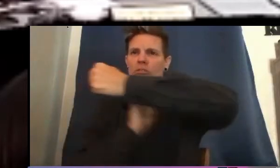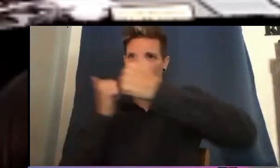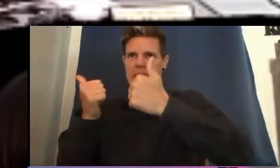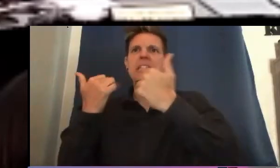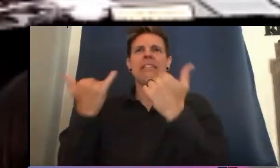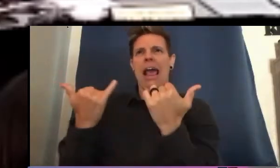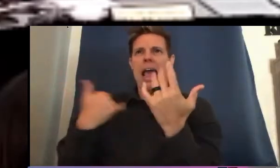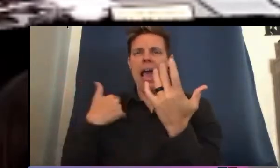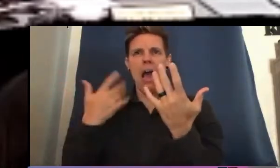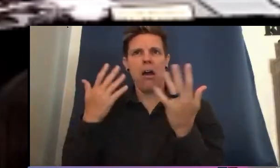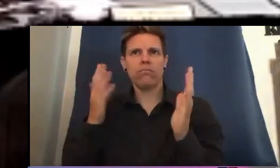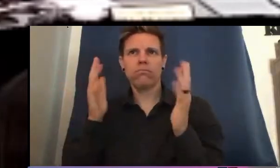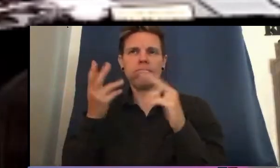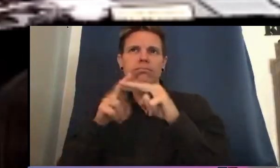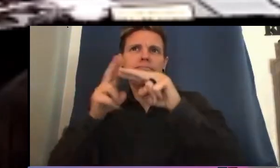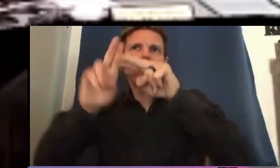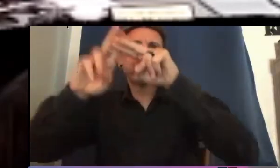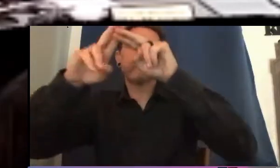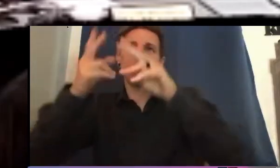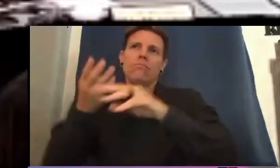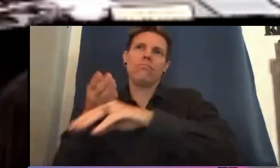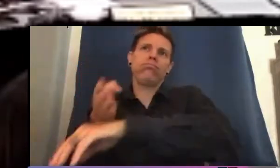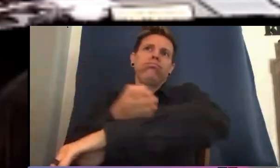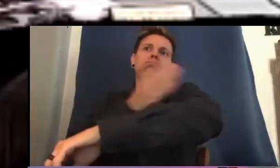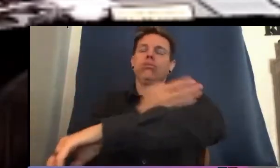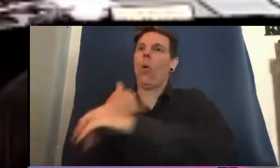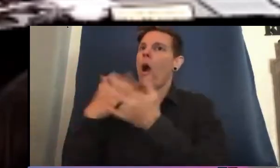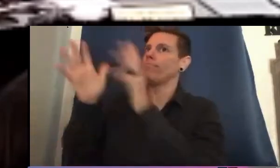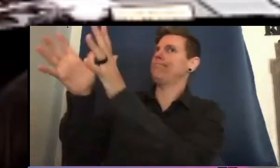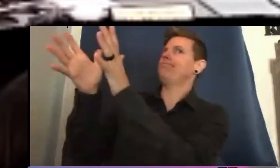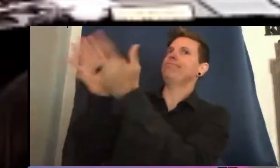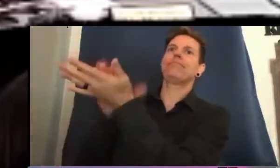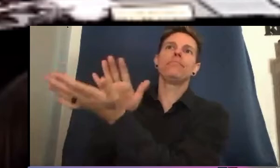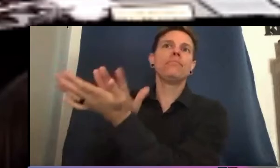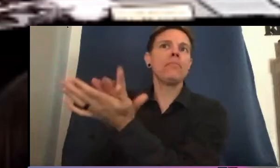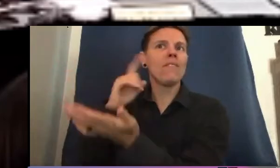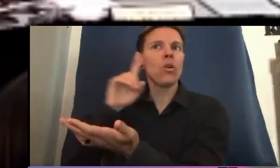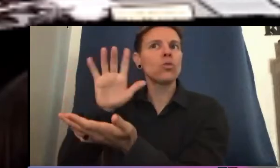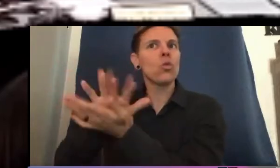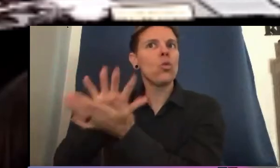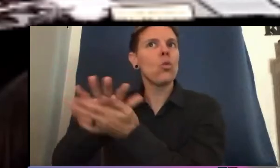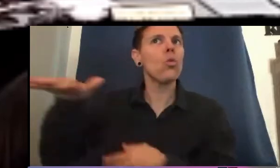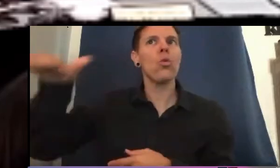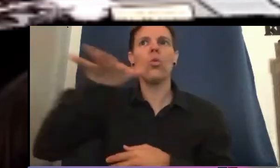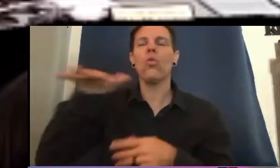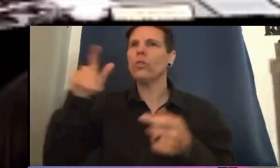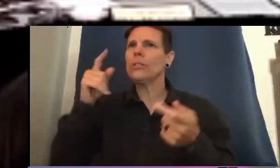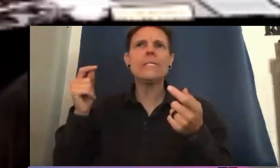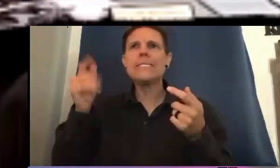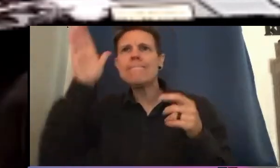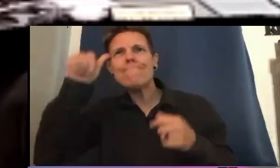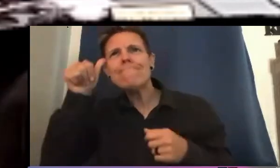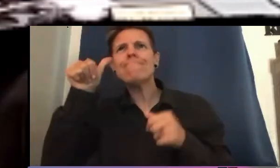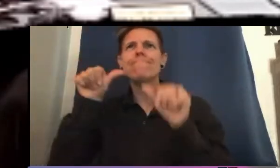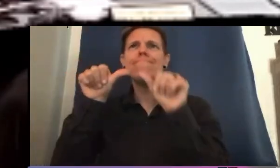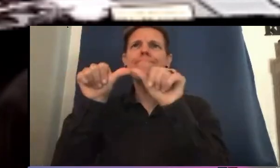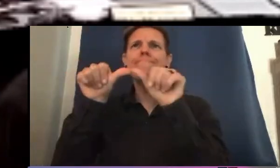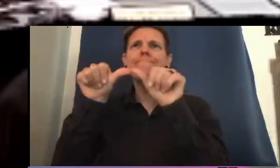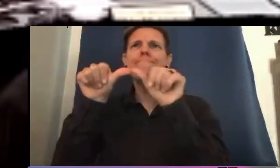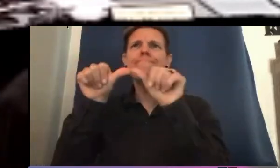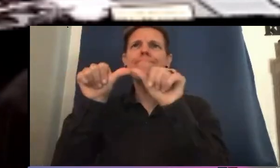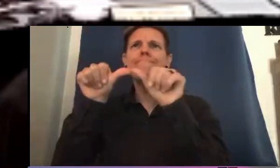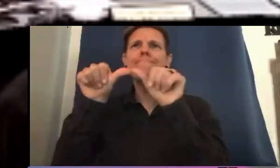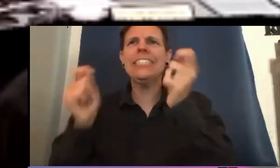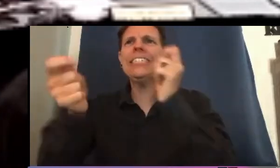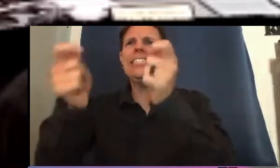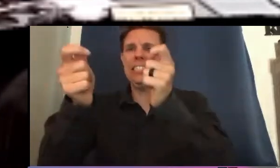deserve acknowledgement for all the adaptation they made throughout that response in the singular academic year, implementing